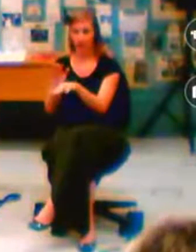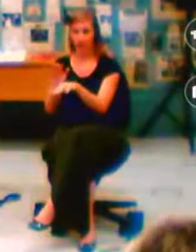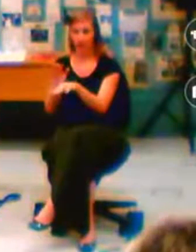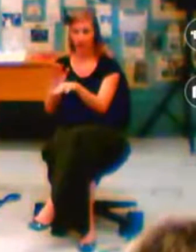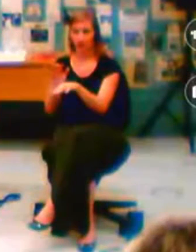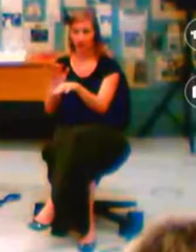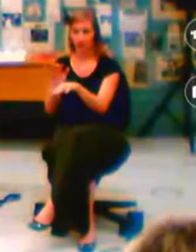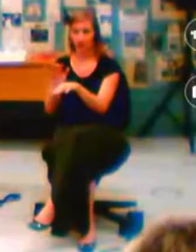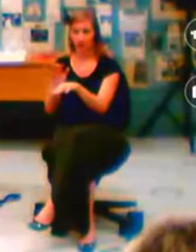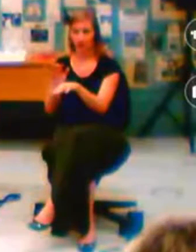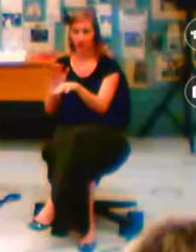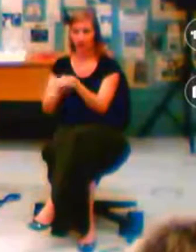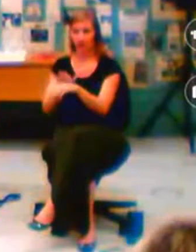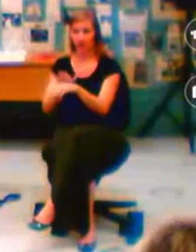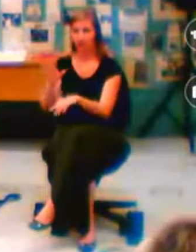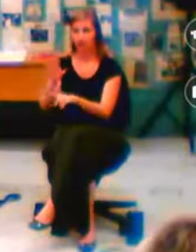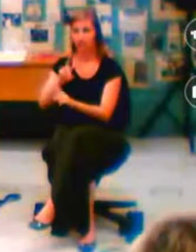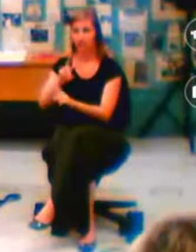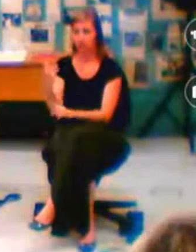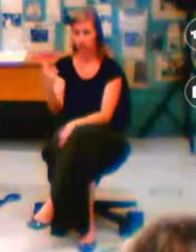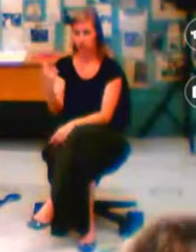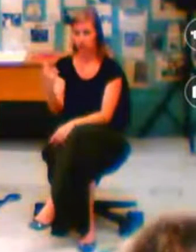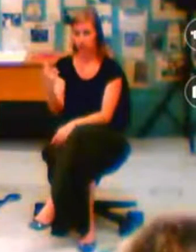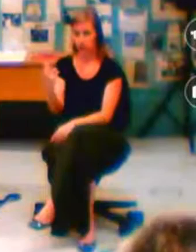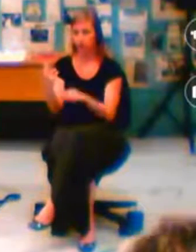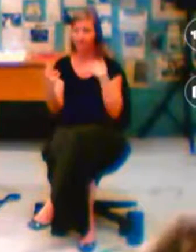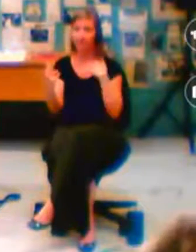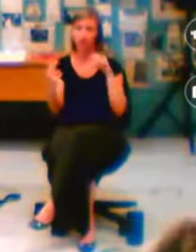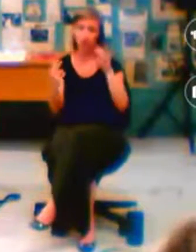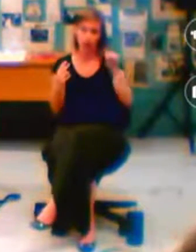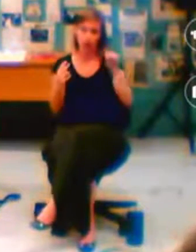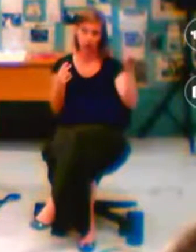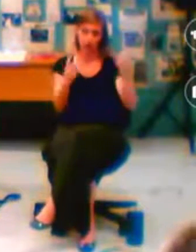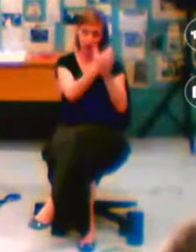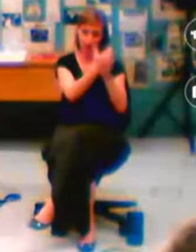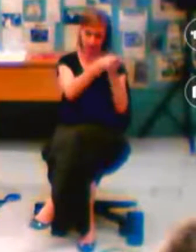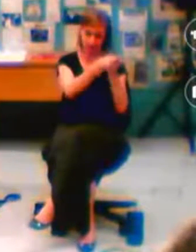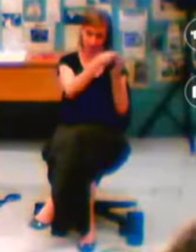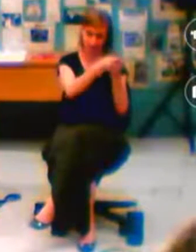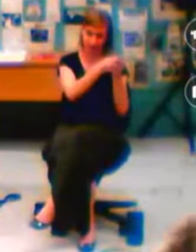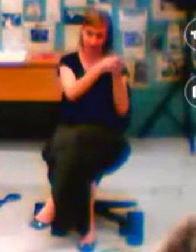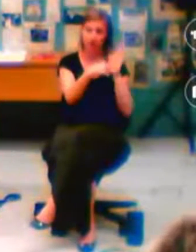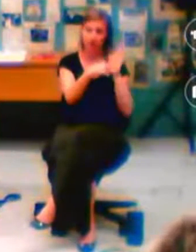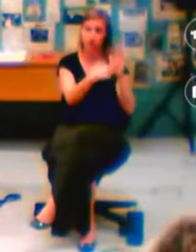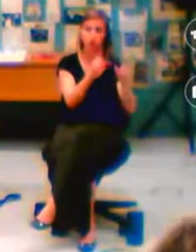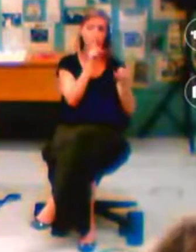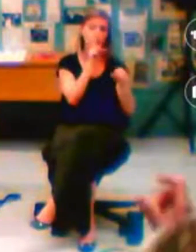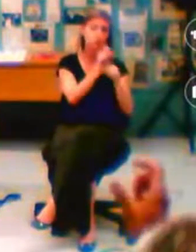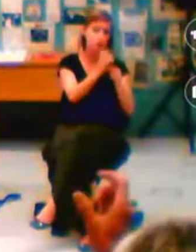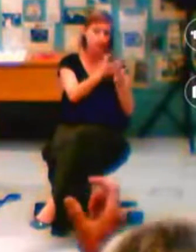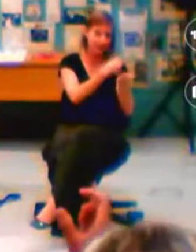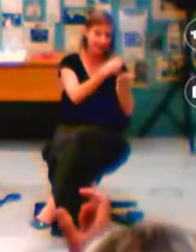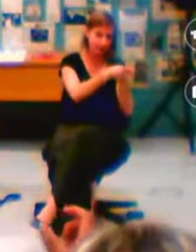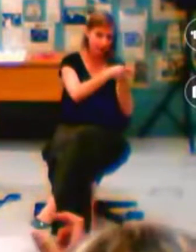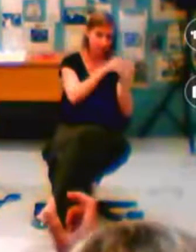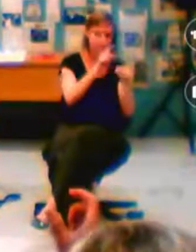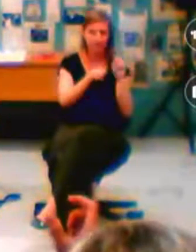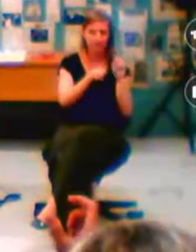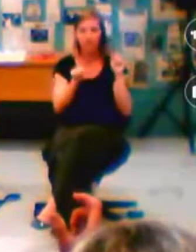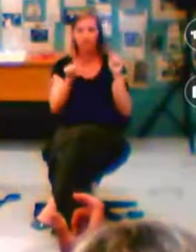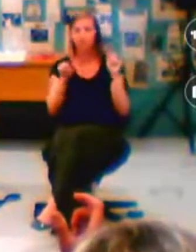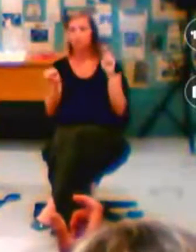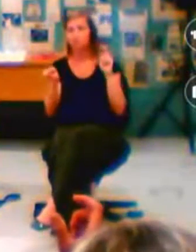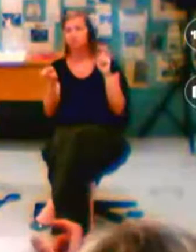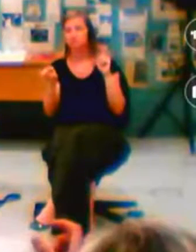federal, other than vacation, sick, illnesses, PTO that we pay. That's the only taxable part that shows